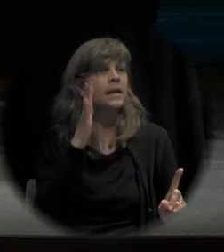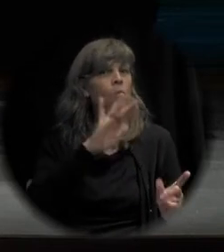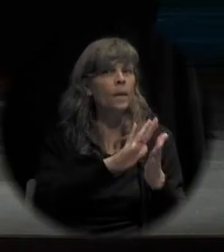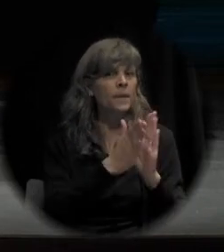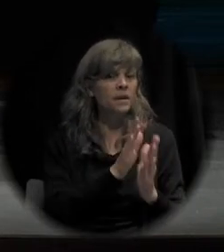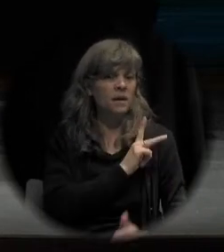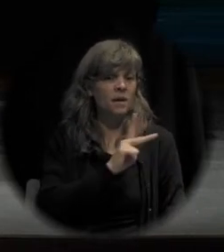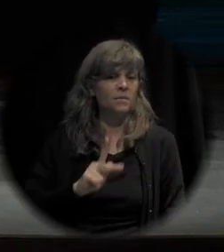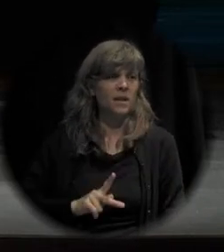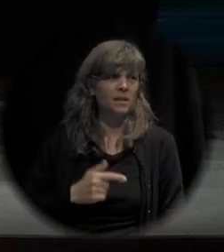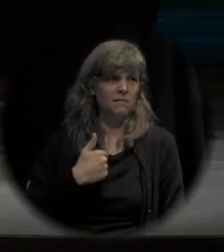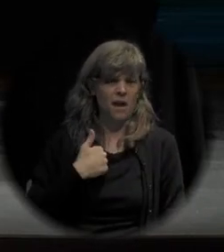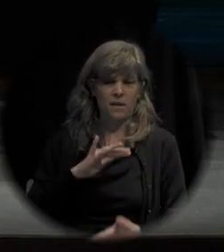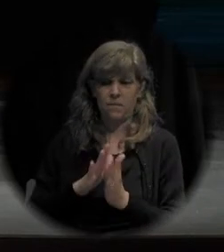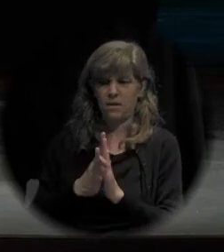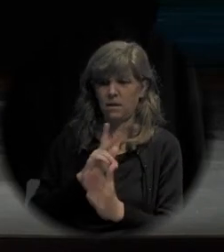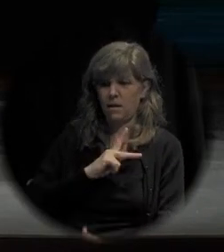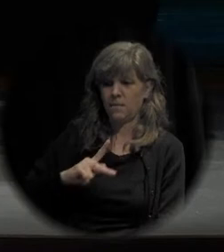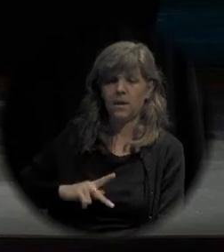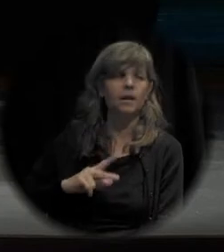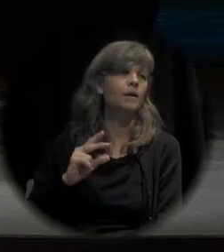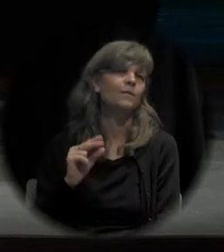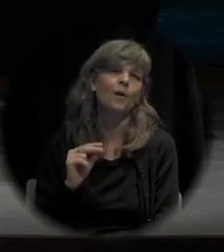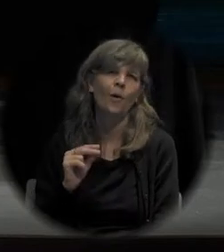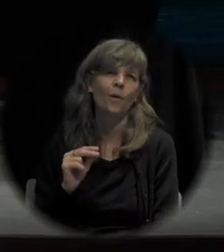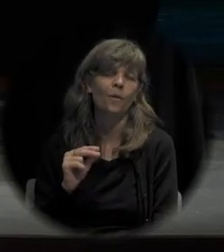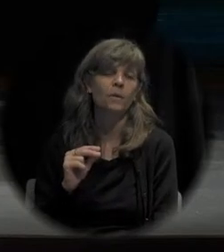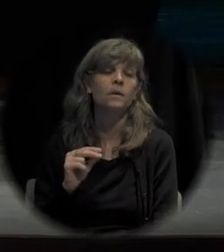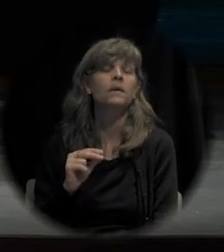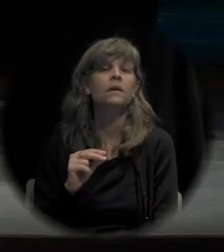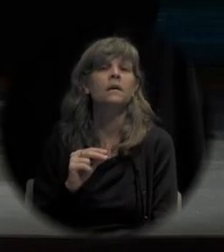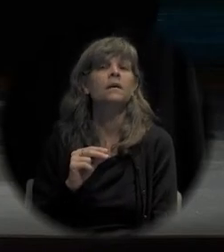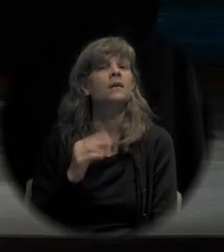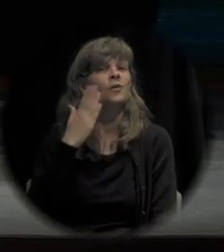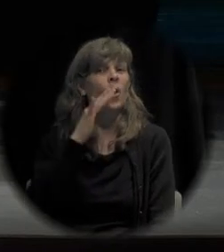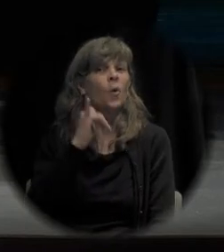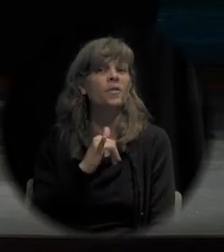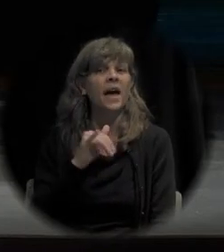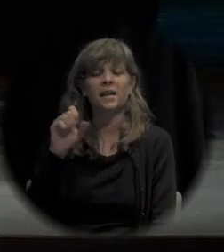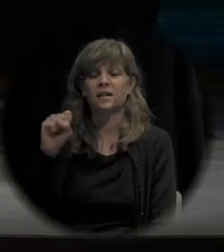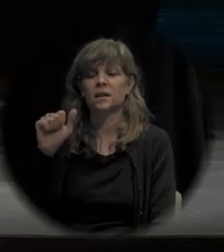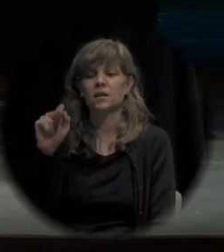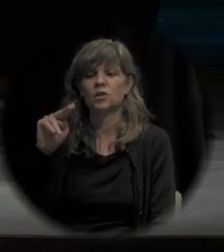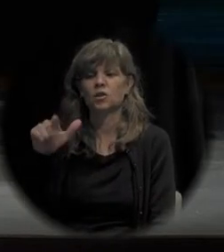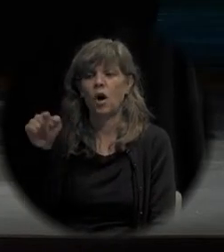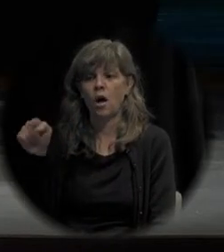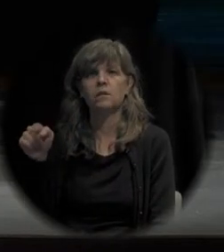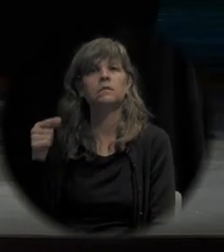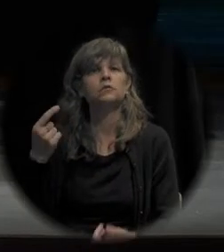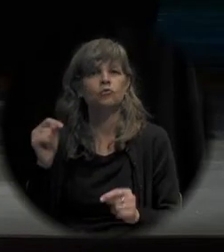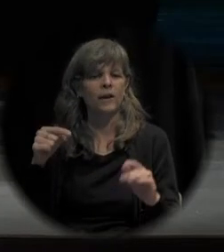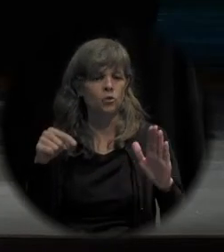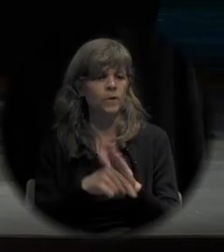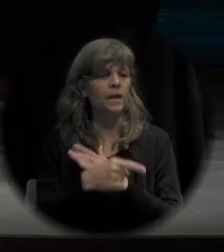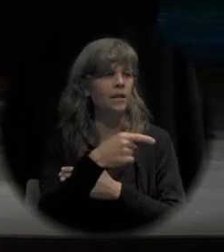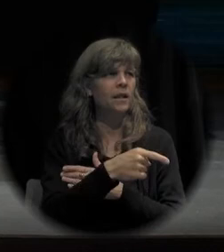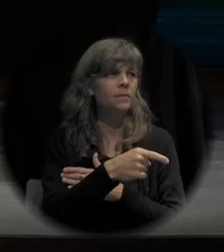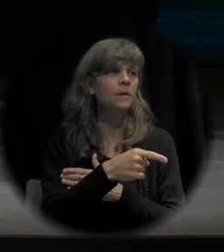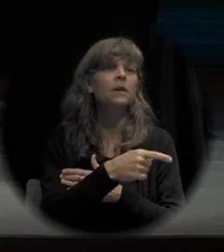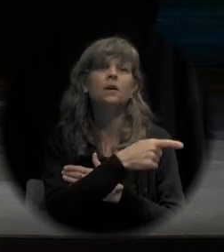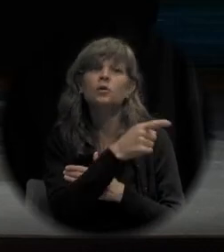not me. He has somebody actively trying to kill him. A pathological killer is after him. That's not me